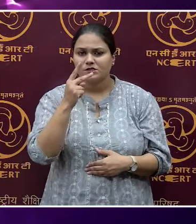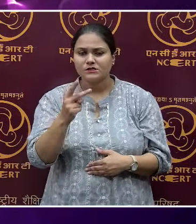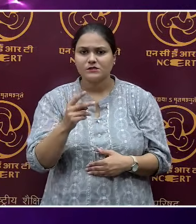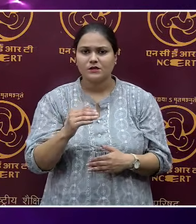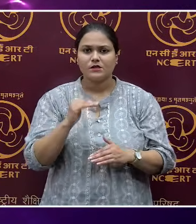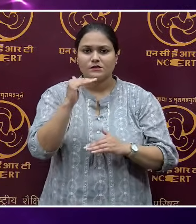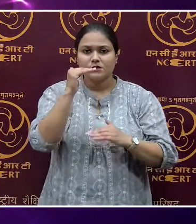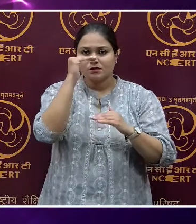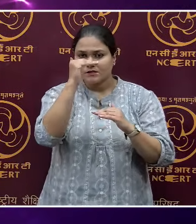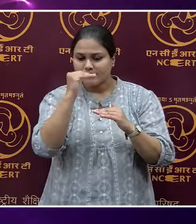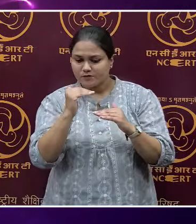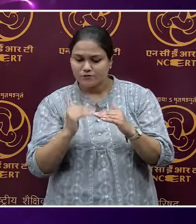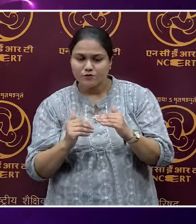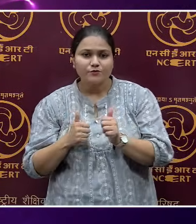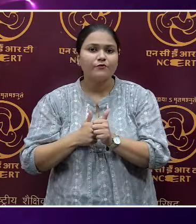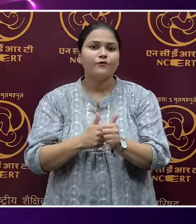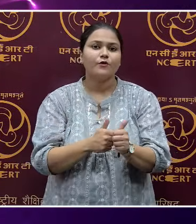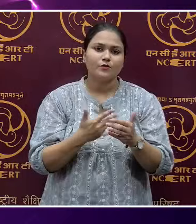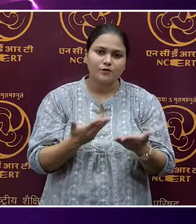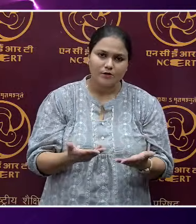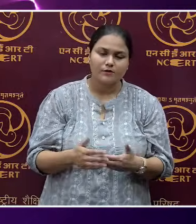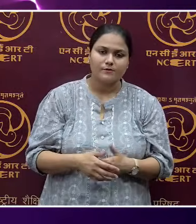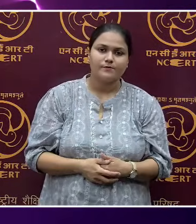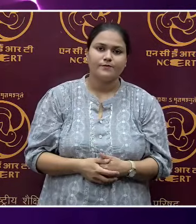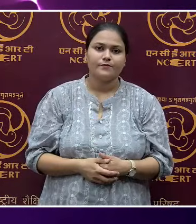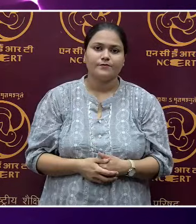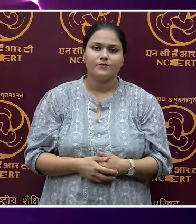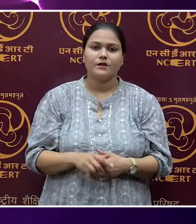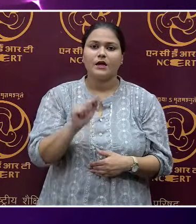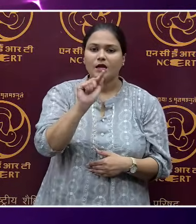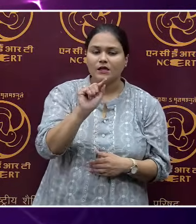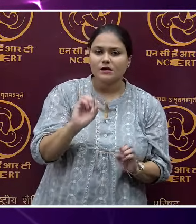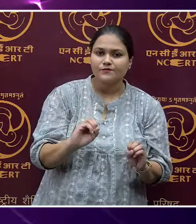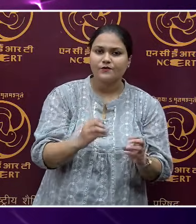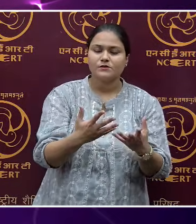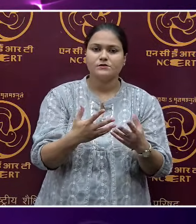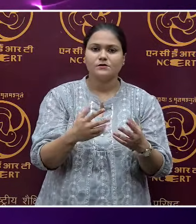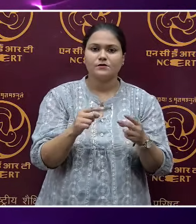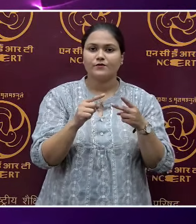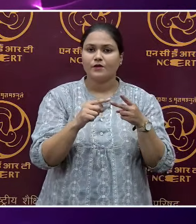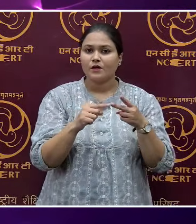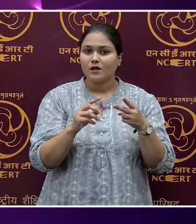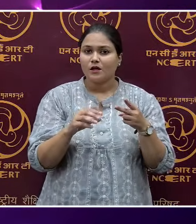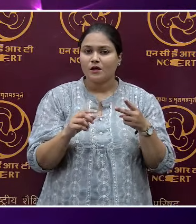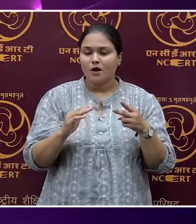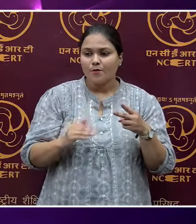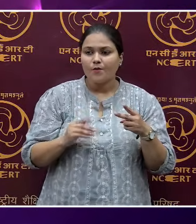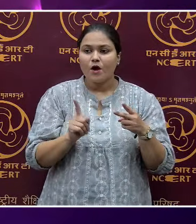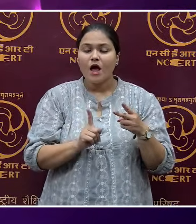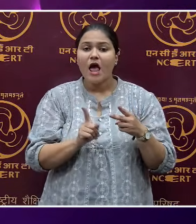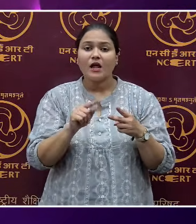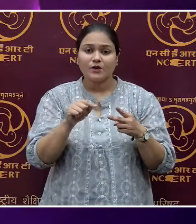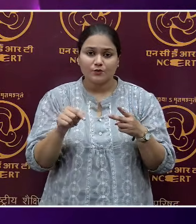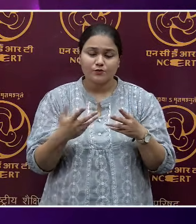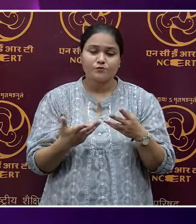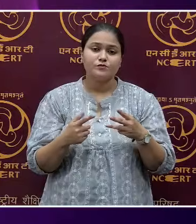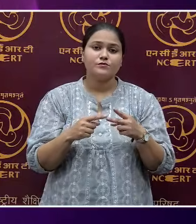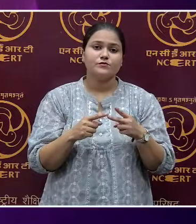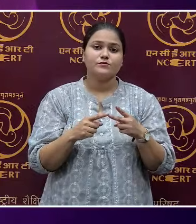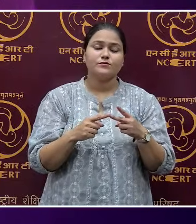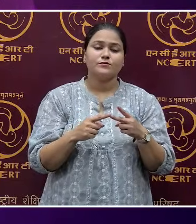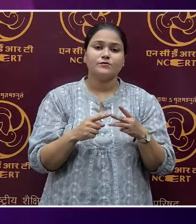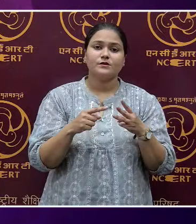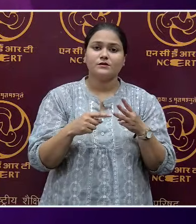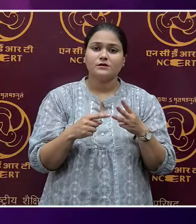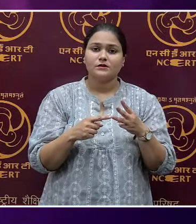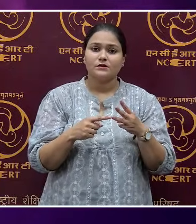steps are given. What you will do in the simulation. Like click the start button, keep pressing the forward arrow green in the code segment. One